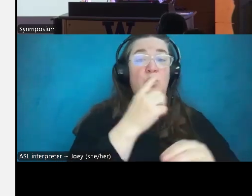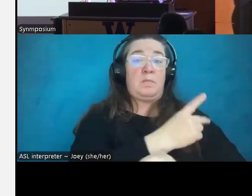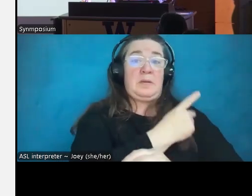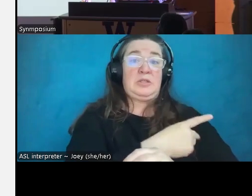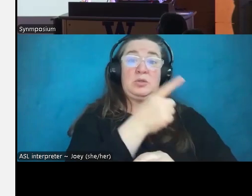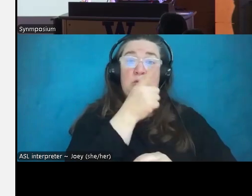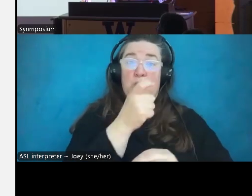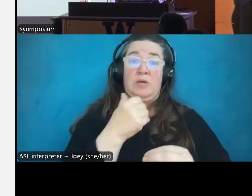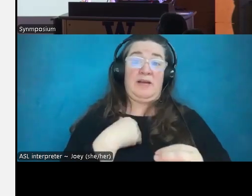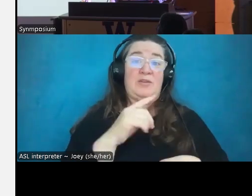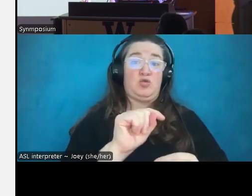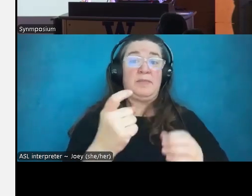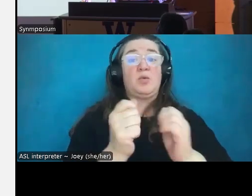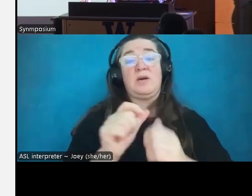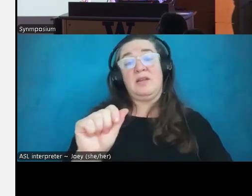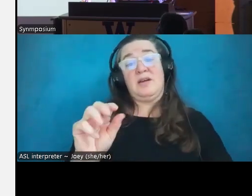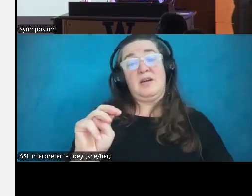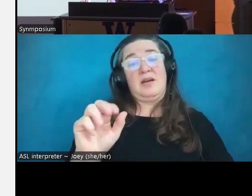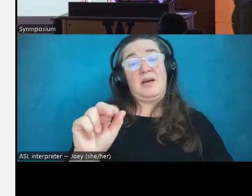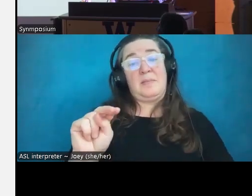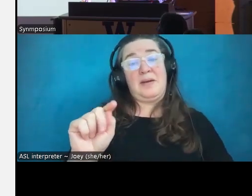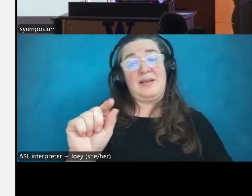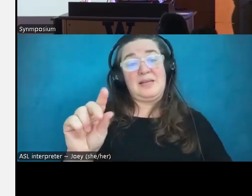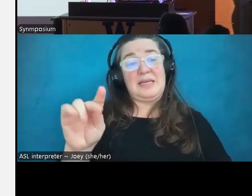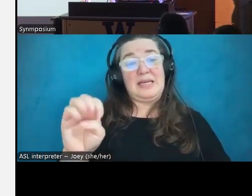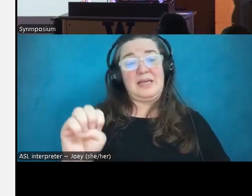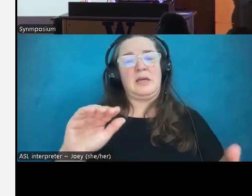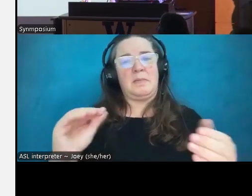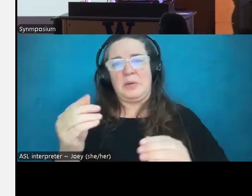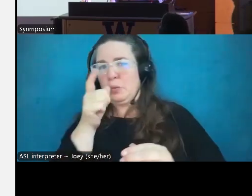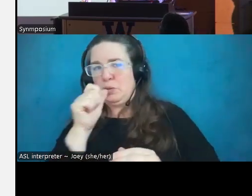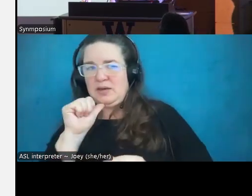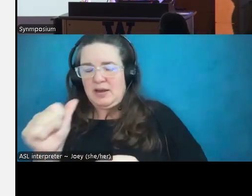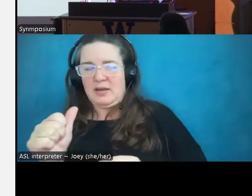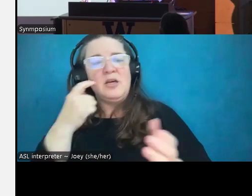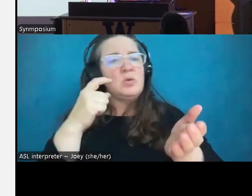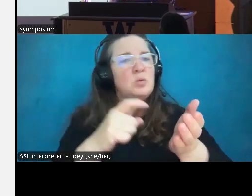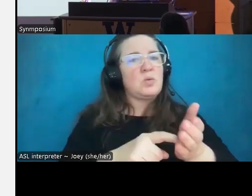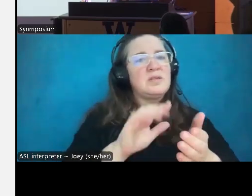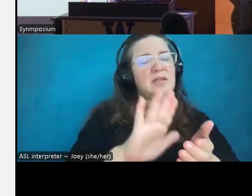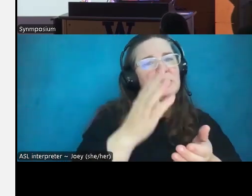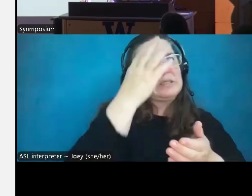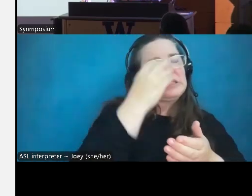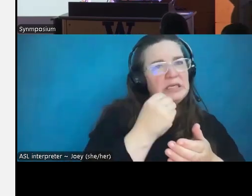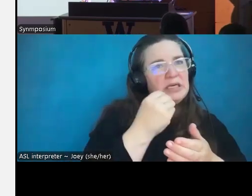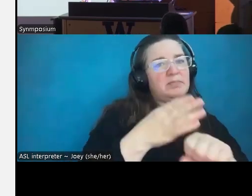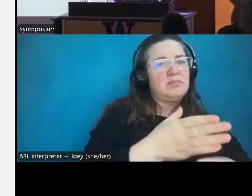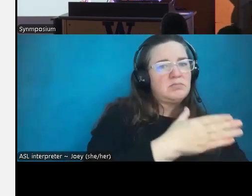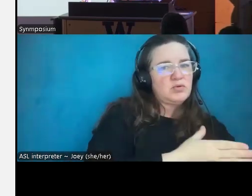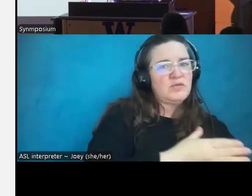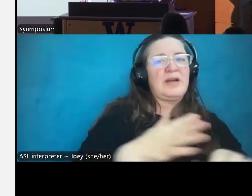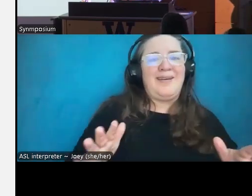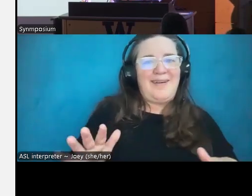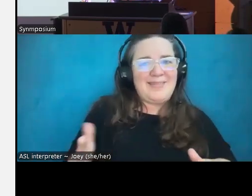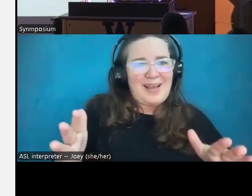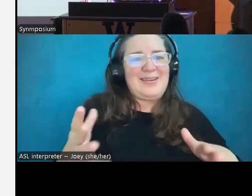really a kind of a striking improvement in fatigue, sleep disturbance, anxiety, and depression. I really can't stand on this data.